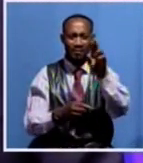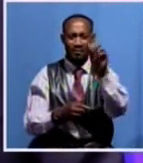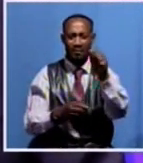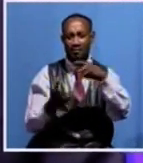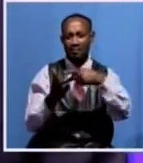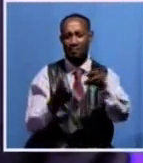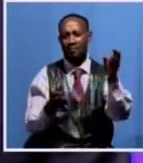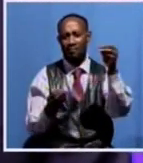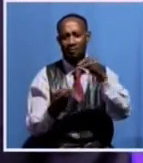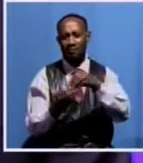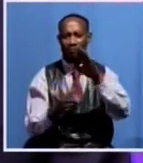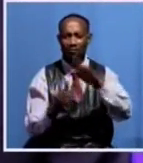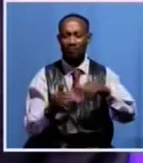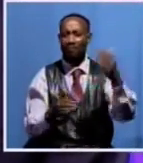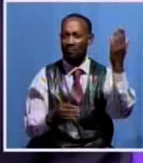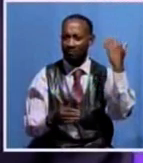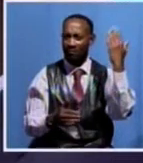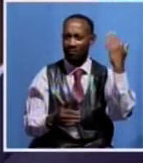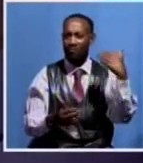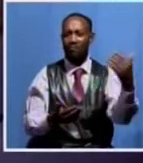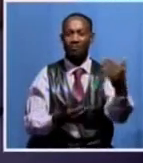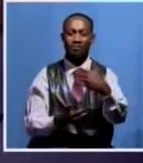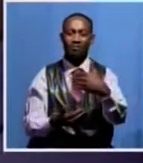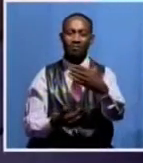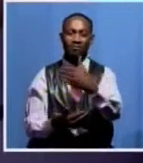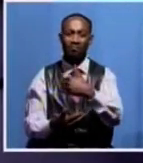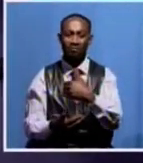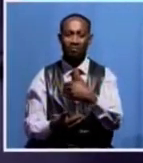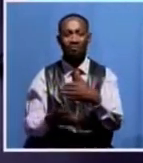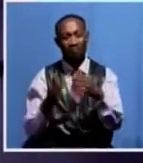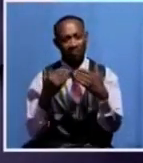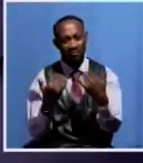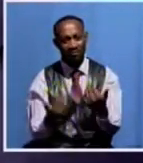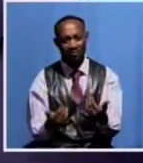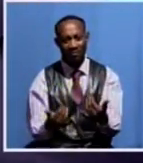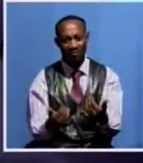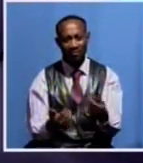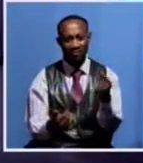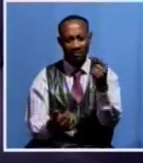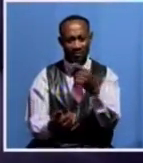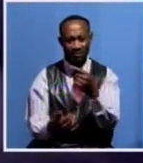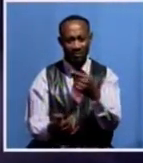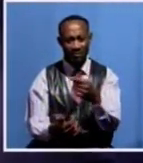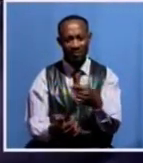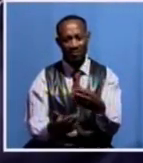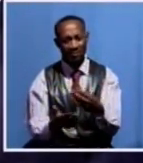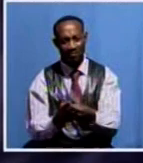than it was collecting. Now, that's an anomaly, because